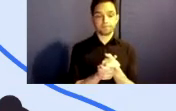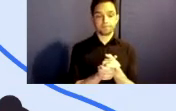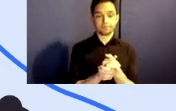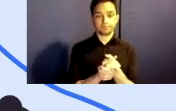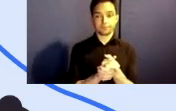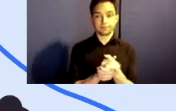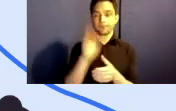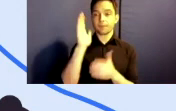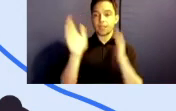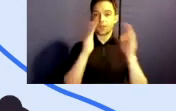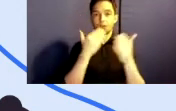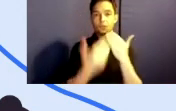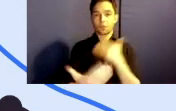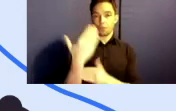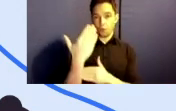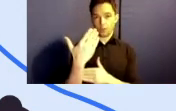Hello, good morning,